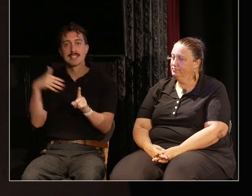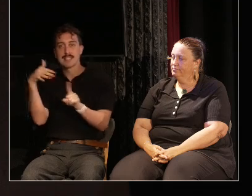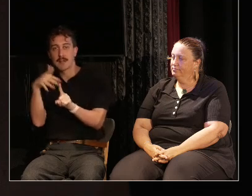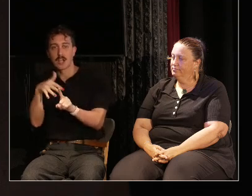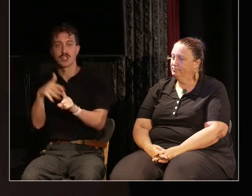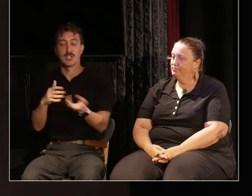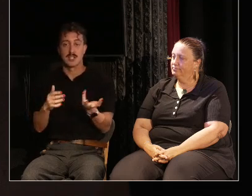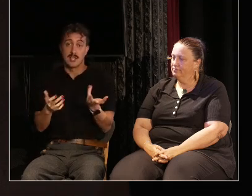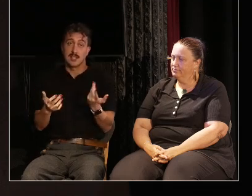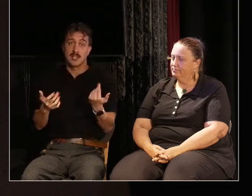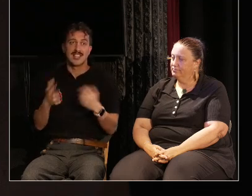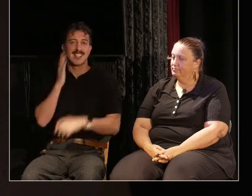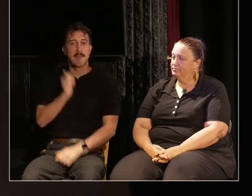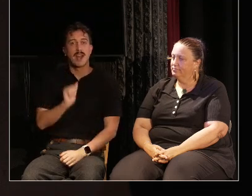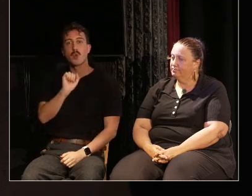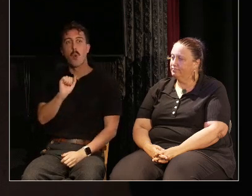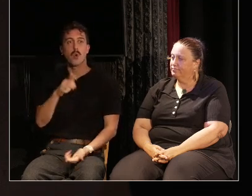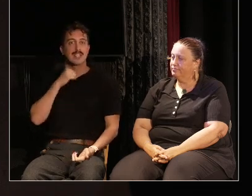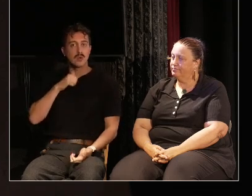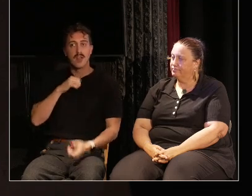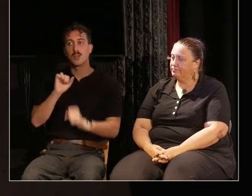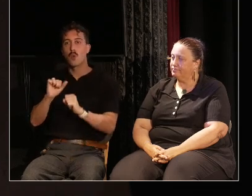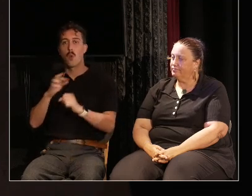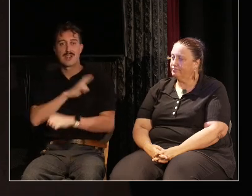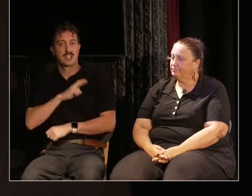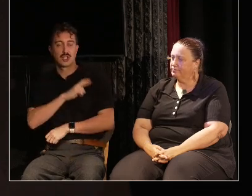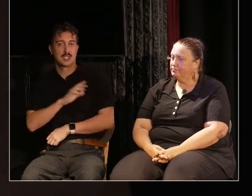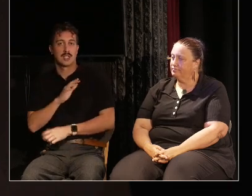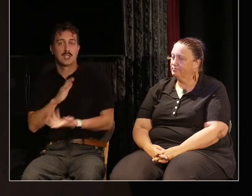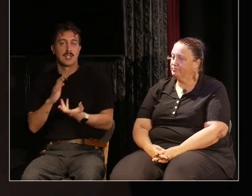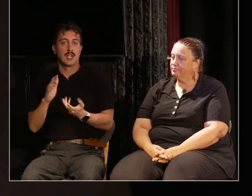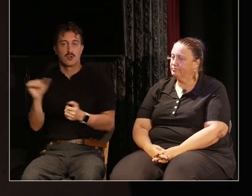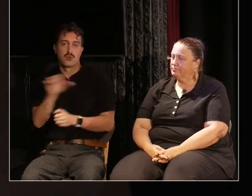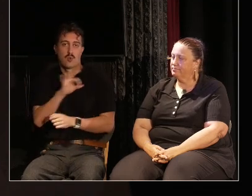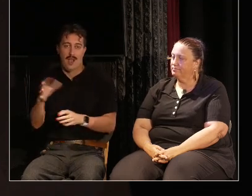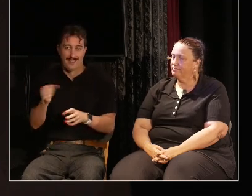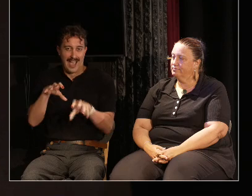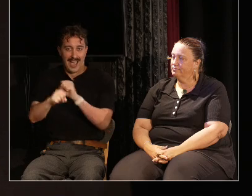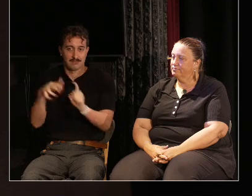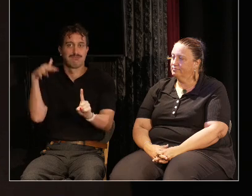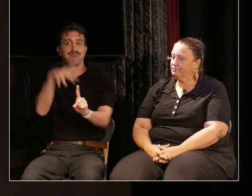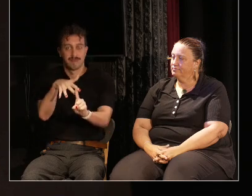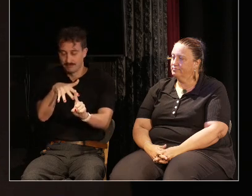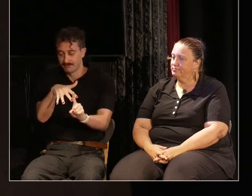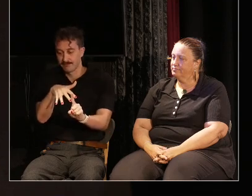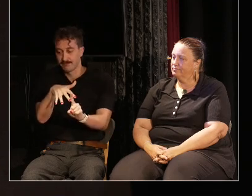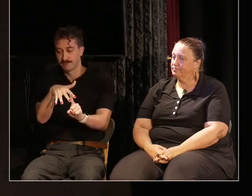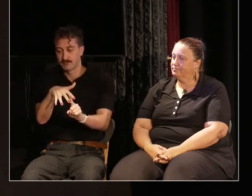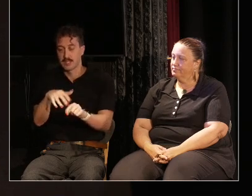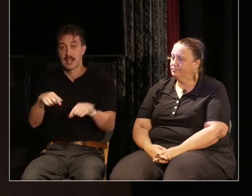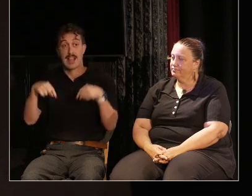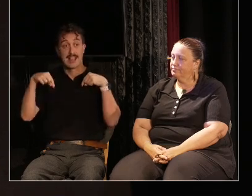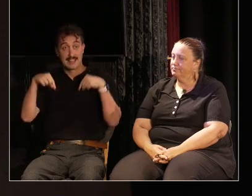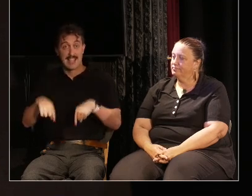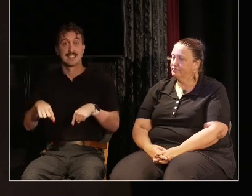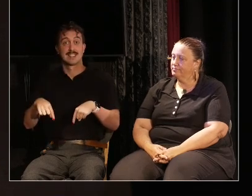religion, it doesn't matter. That you should not be subjected to hate. And in one of the most diverse and